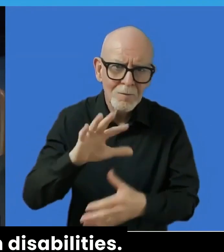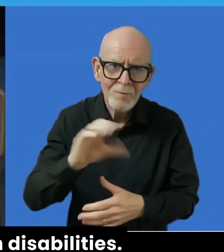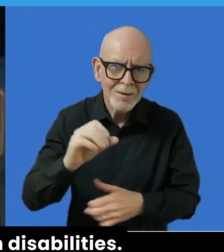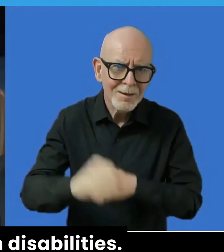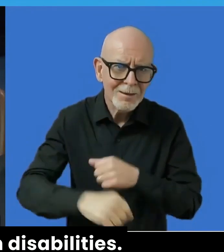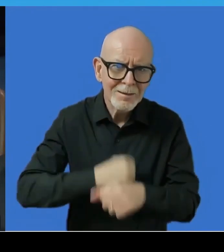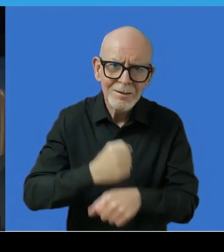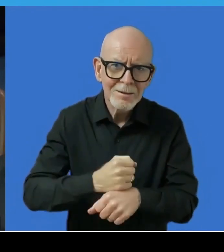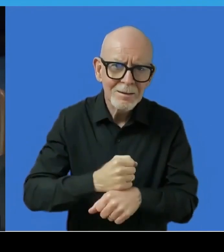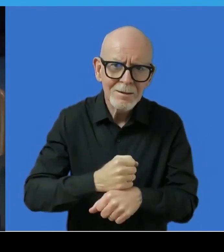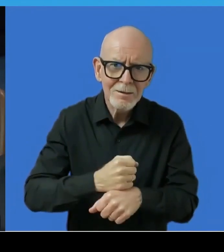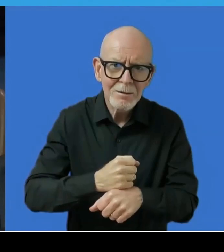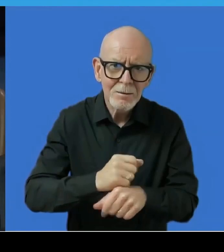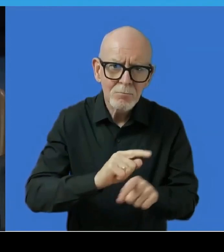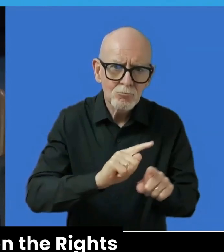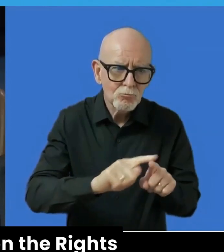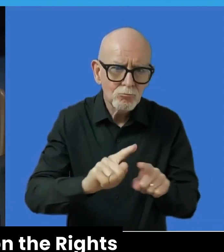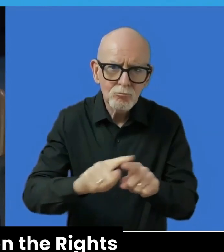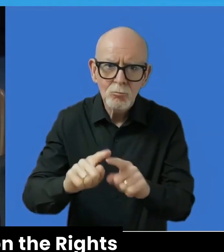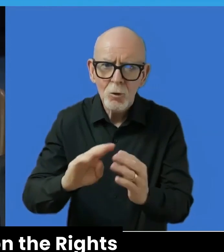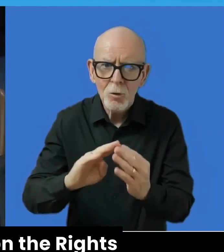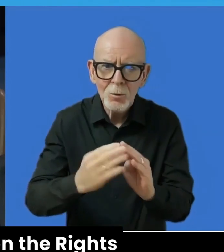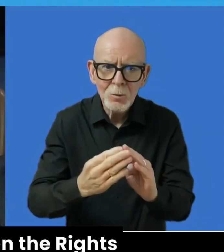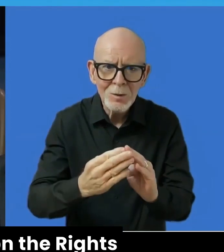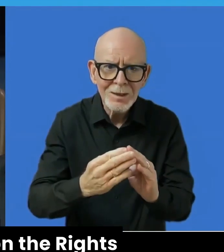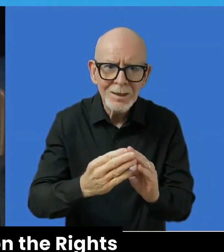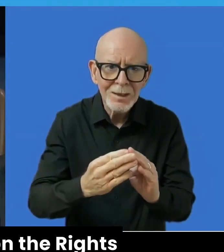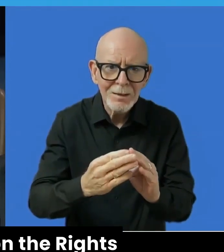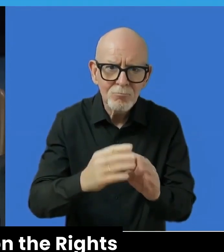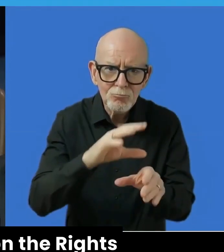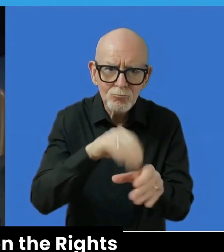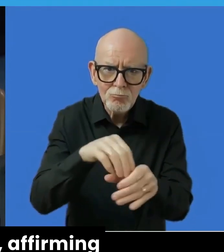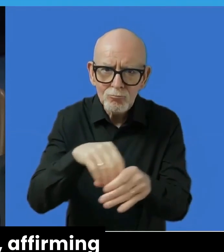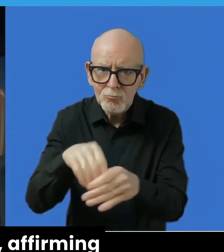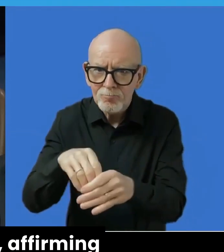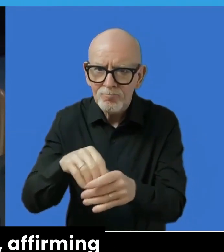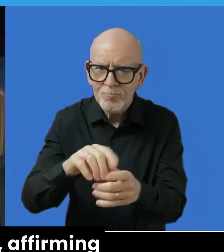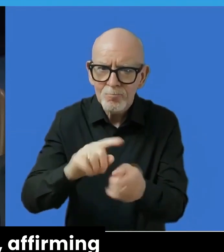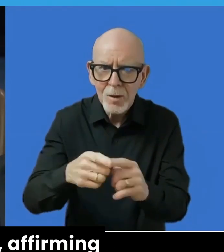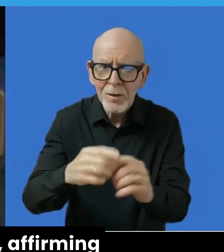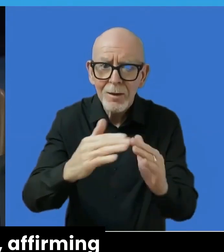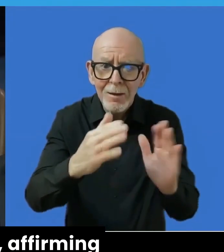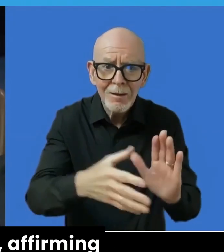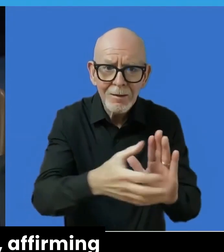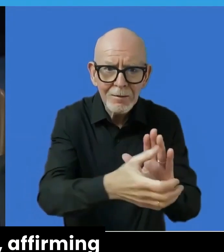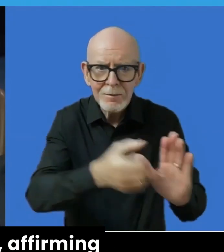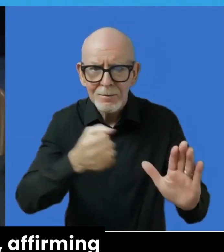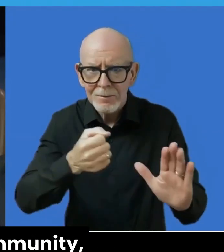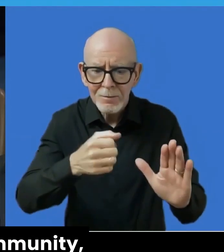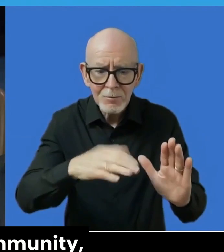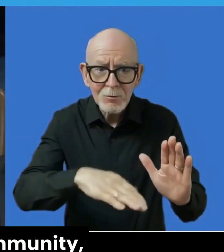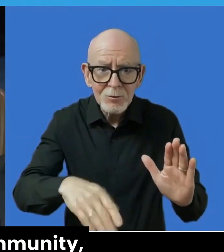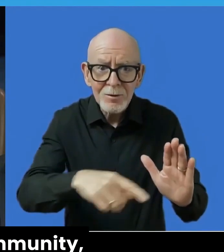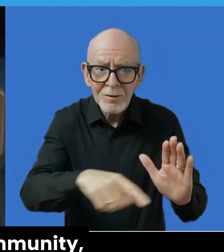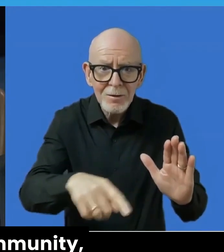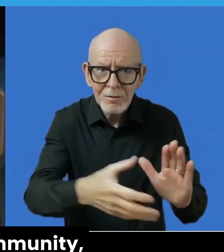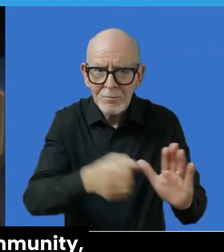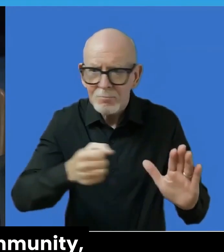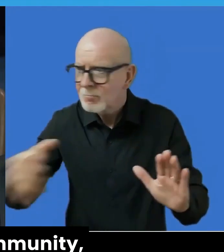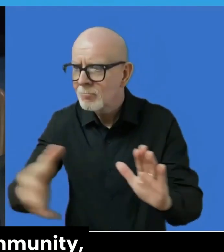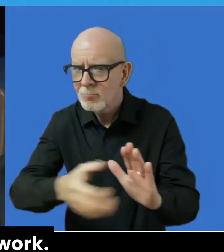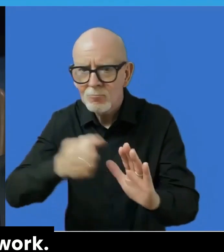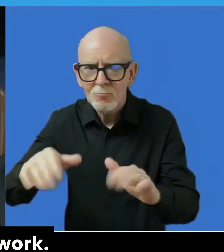with disabilities. Article 19 of the Convention on the Rights of Persons with Disabilities, affirming the right to live